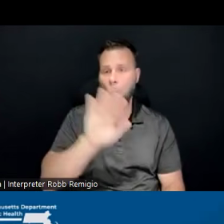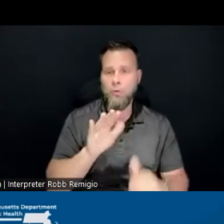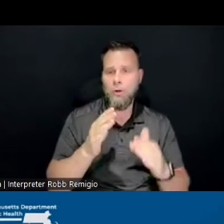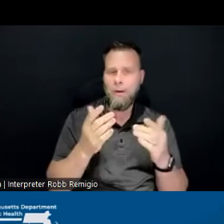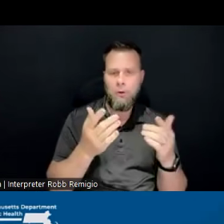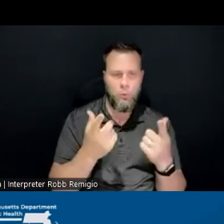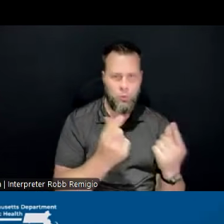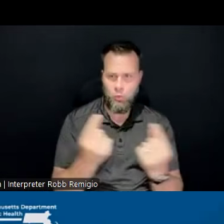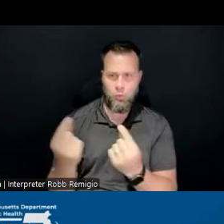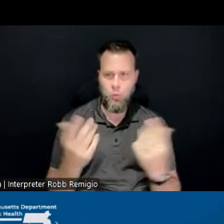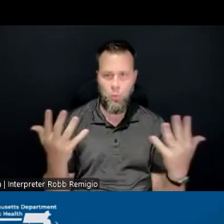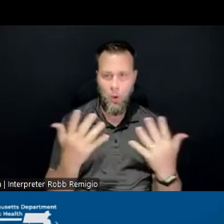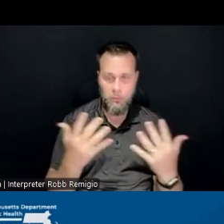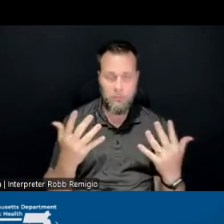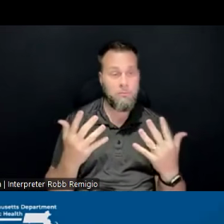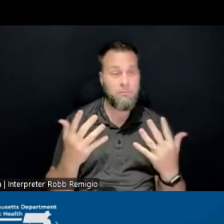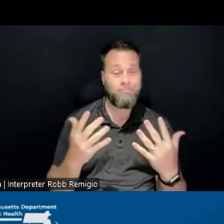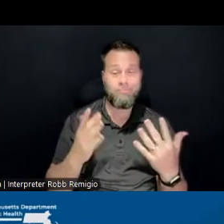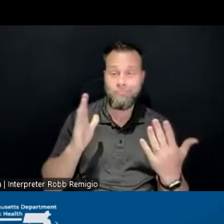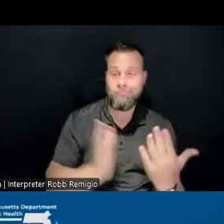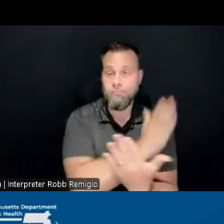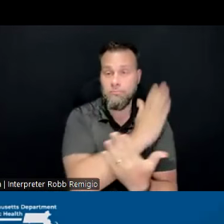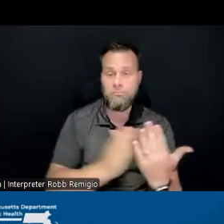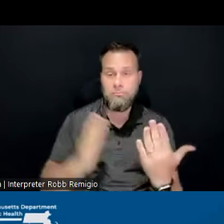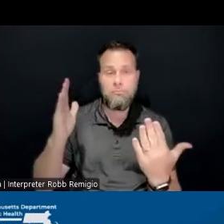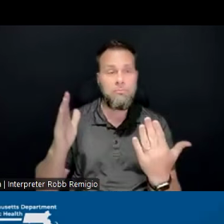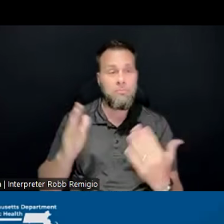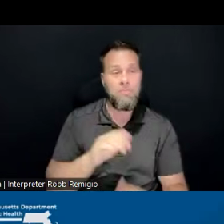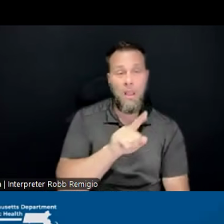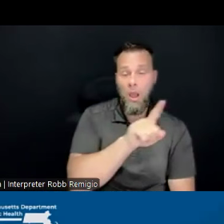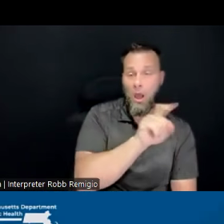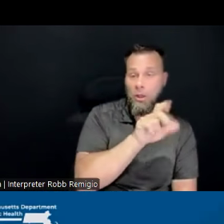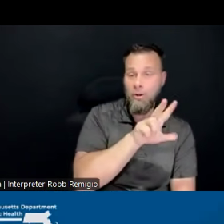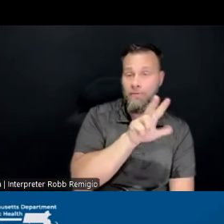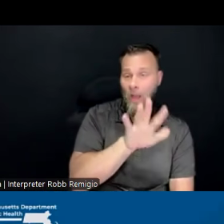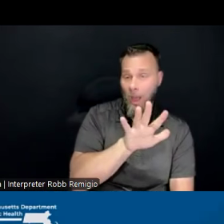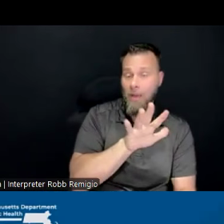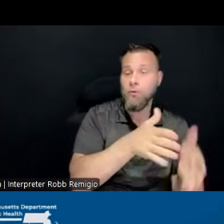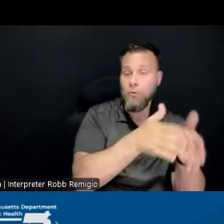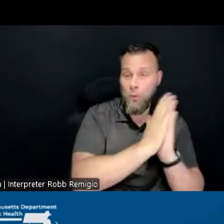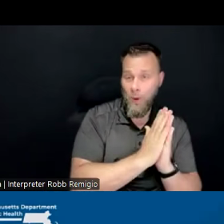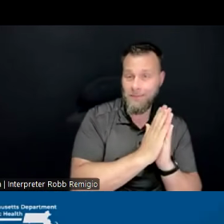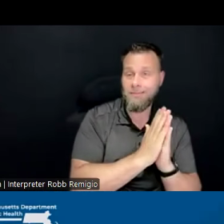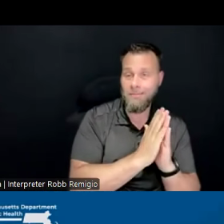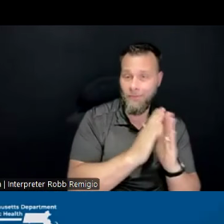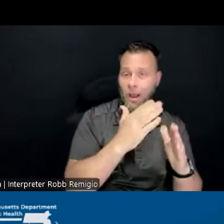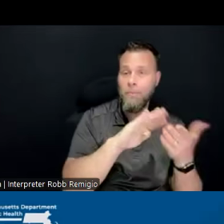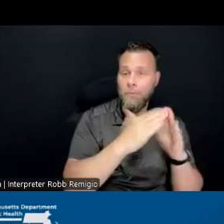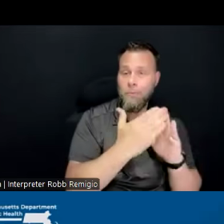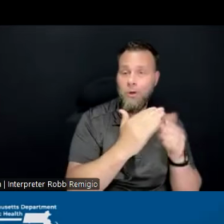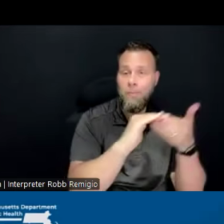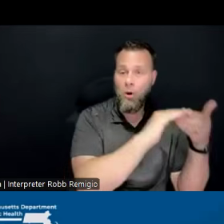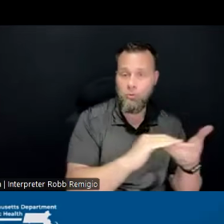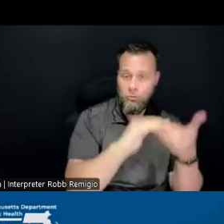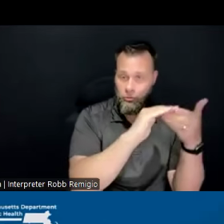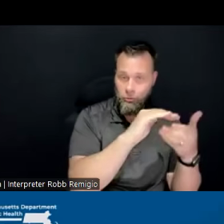data from the over 135 requests we've gotten from community partners who have used the